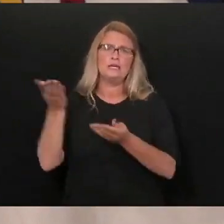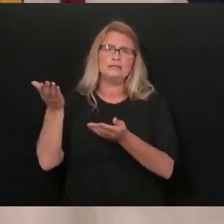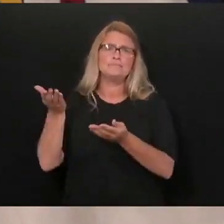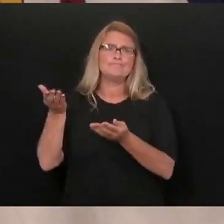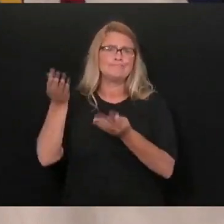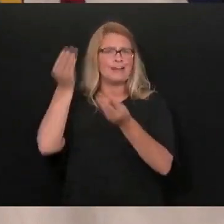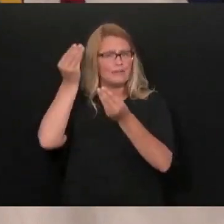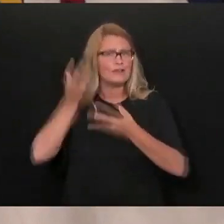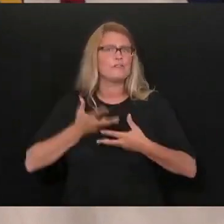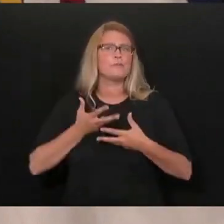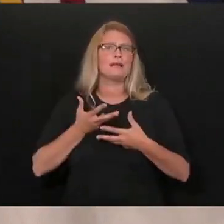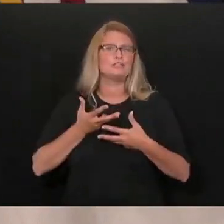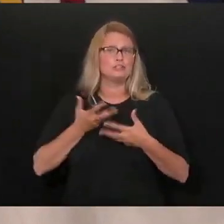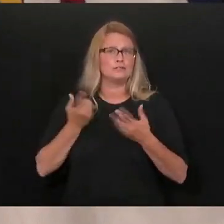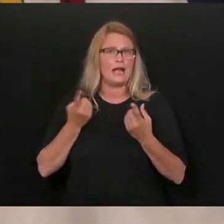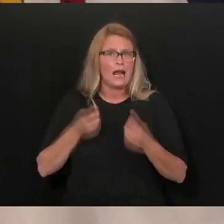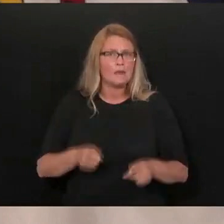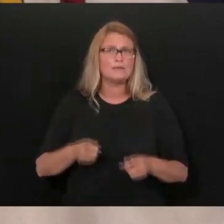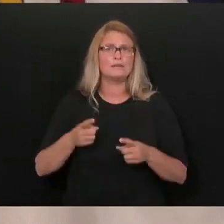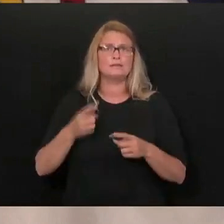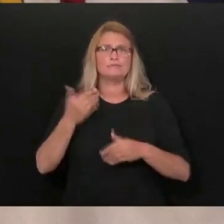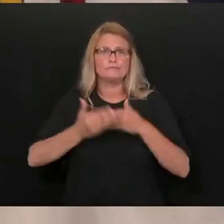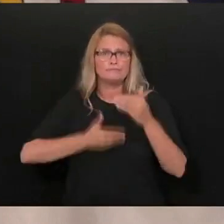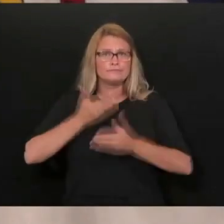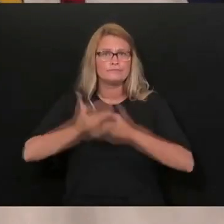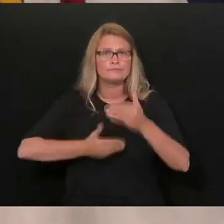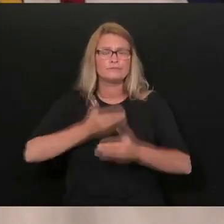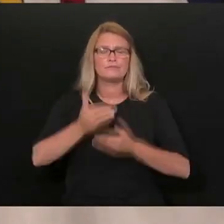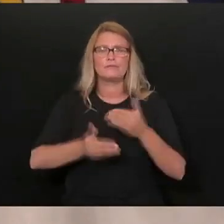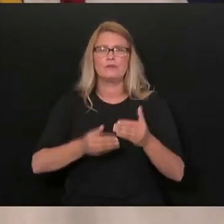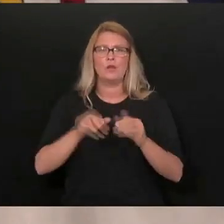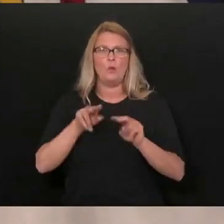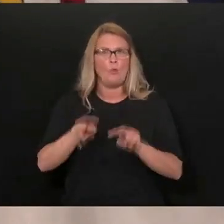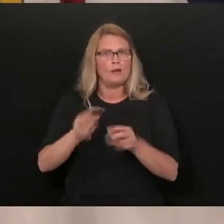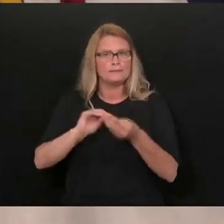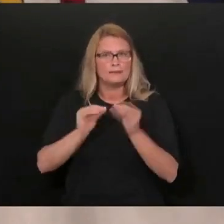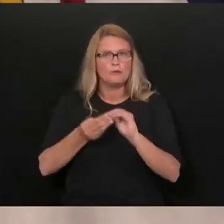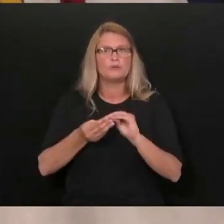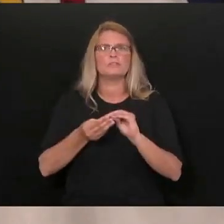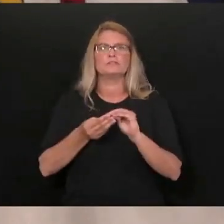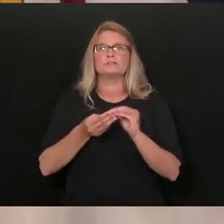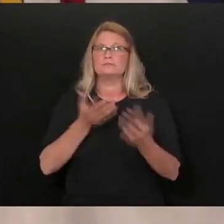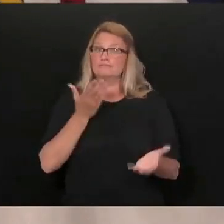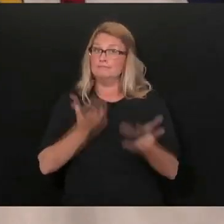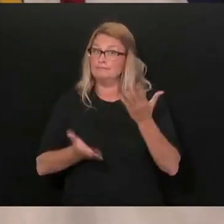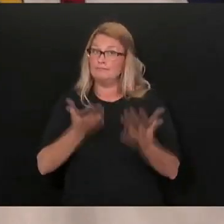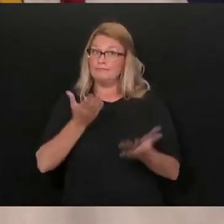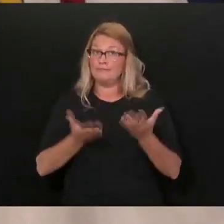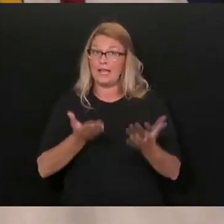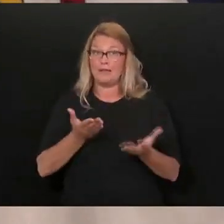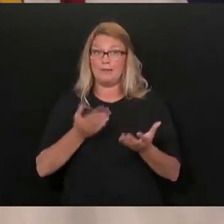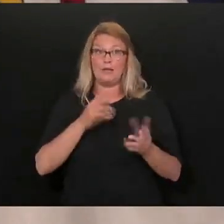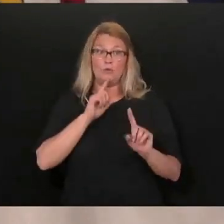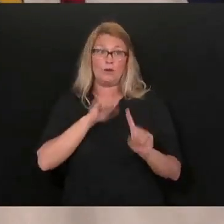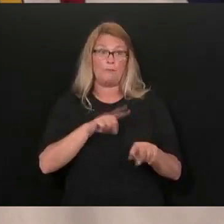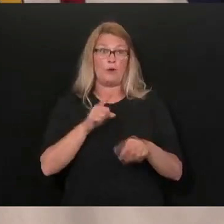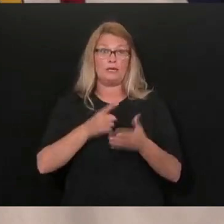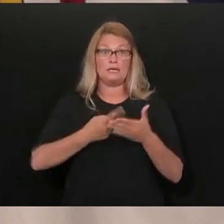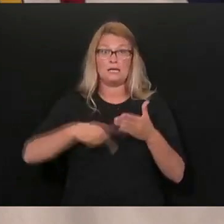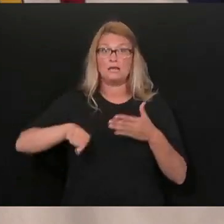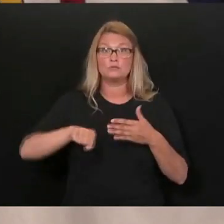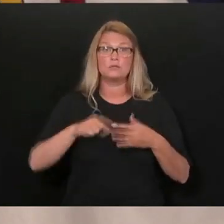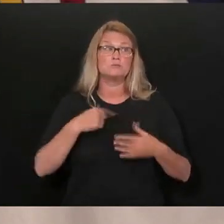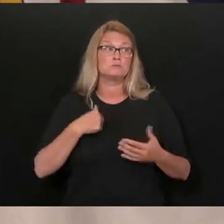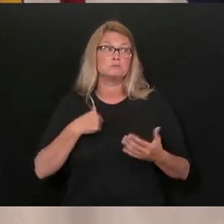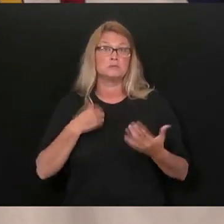in, and we're going to continue to work it, and continue to look at our numbers. And it may very well be that I can report to you next week that